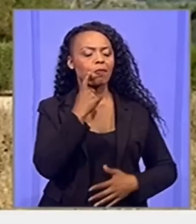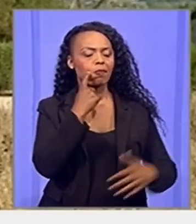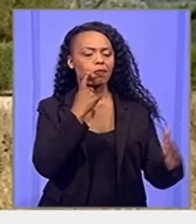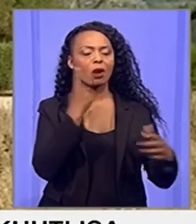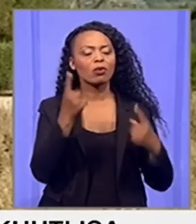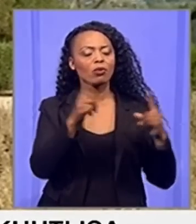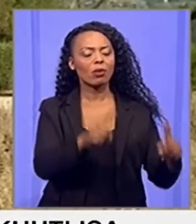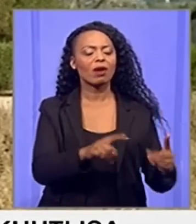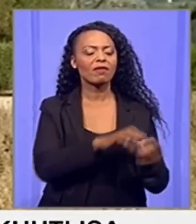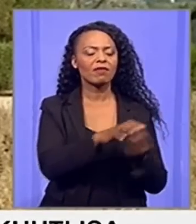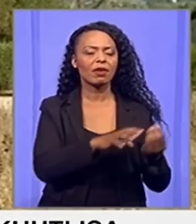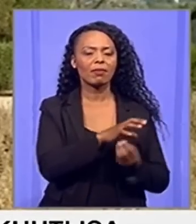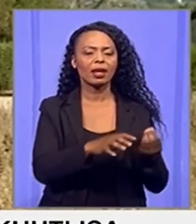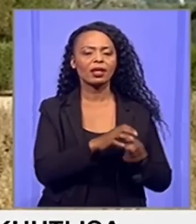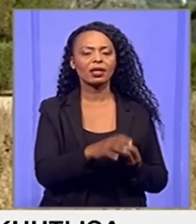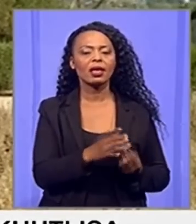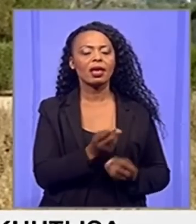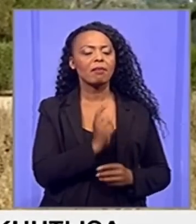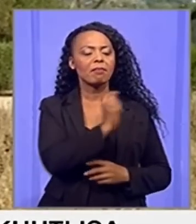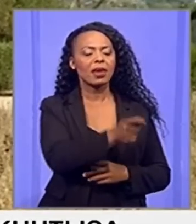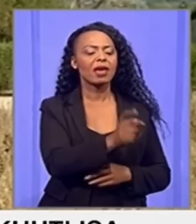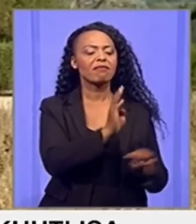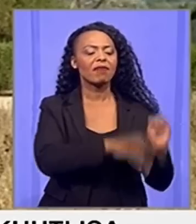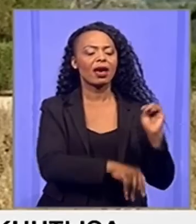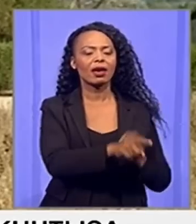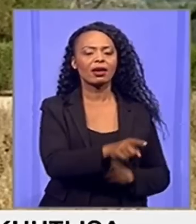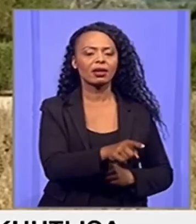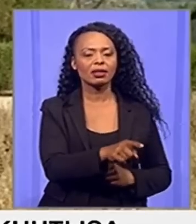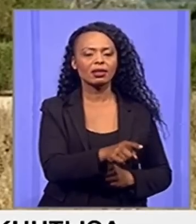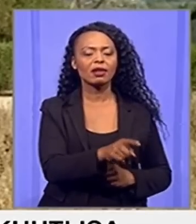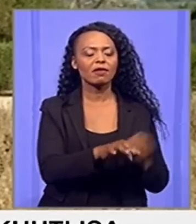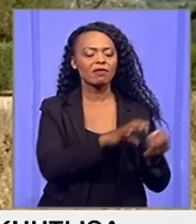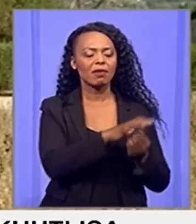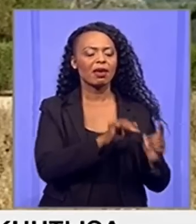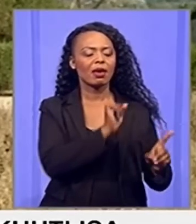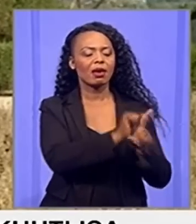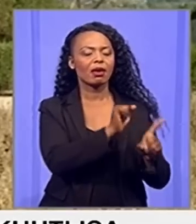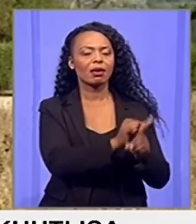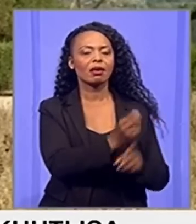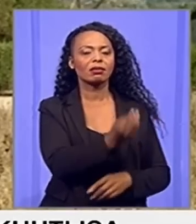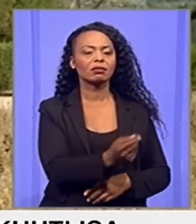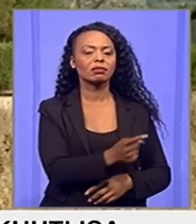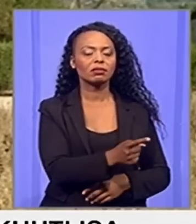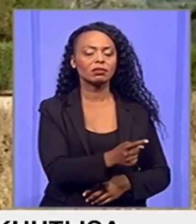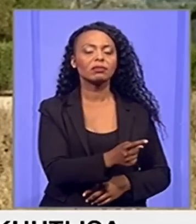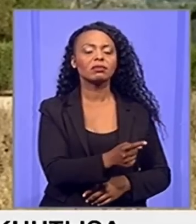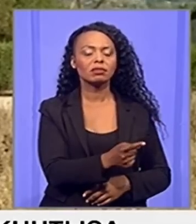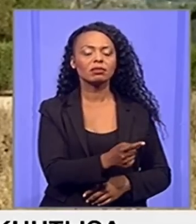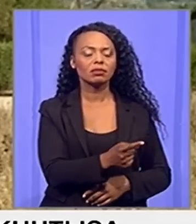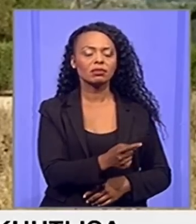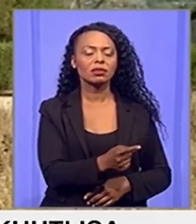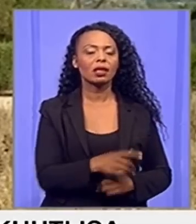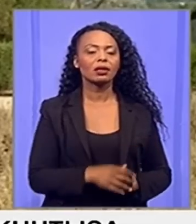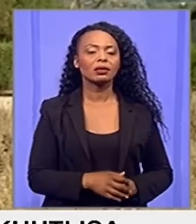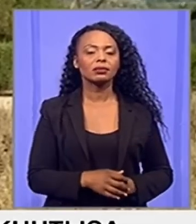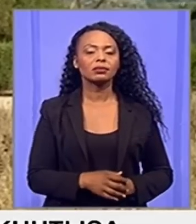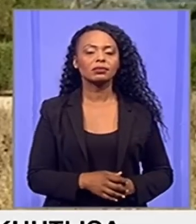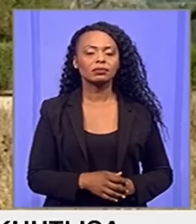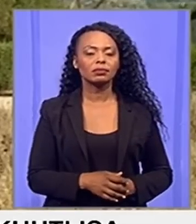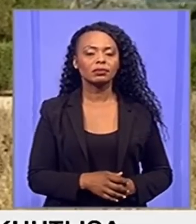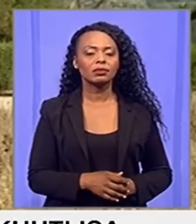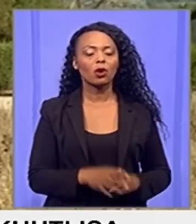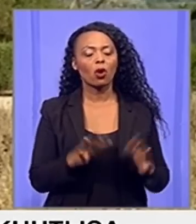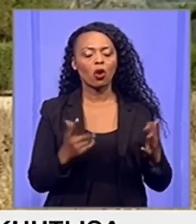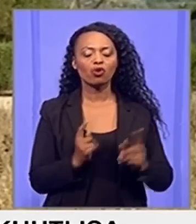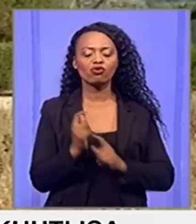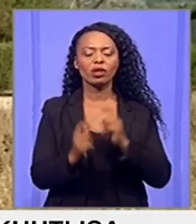family, there's a fine that you can pay to the family or to the leader of that area, to the traditional ruler